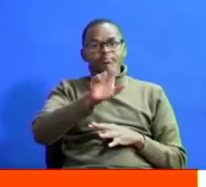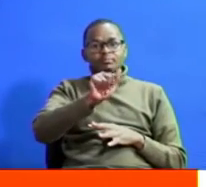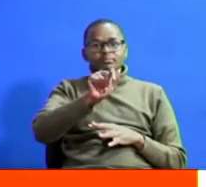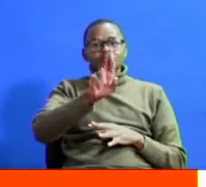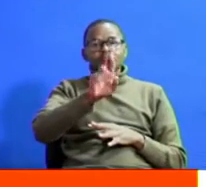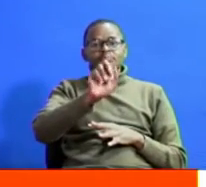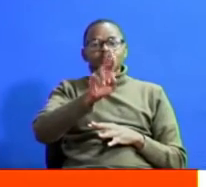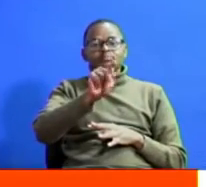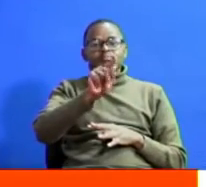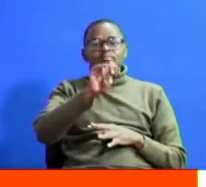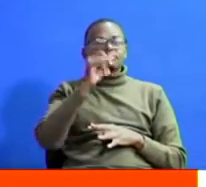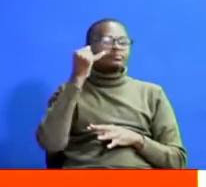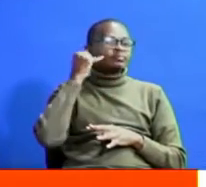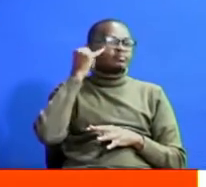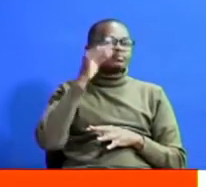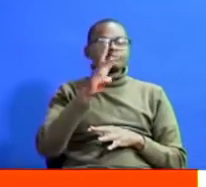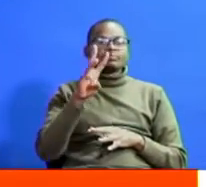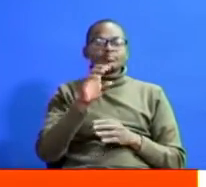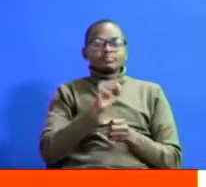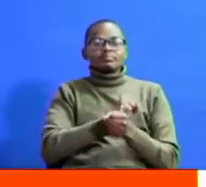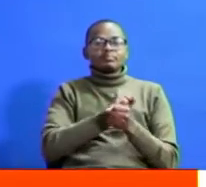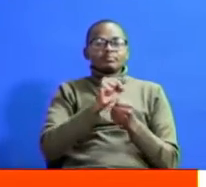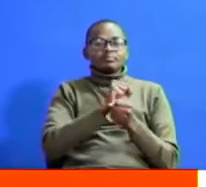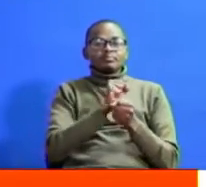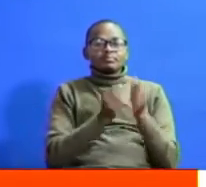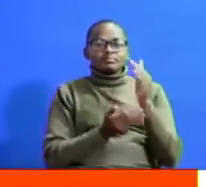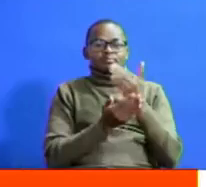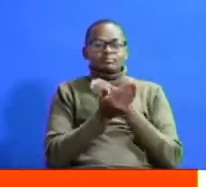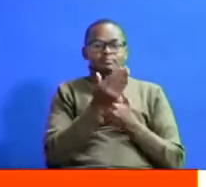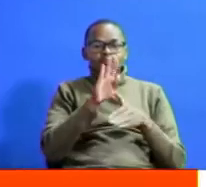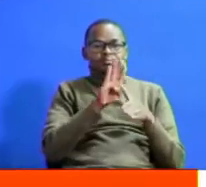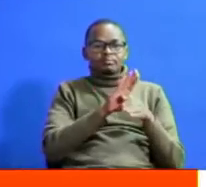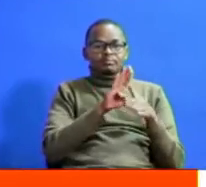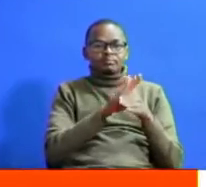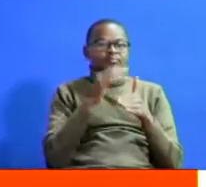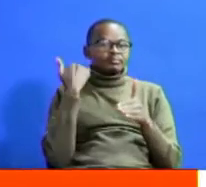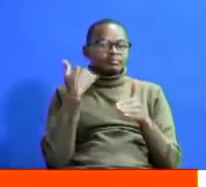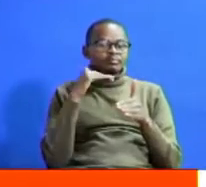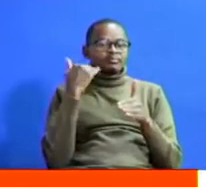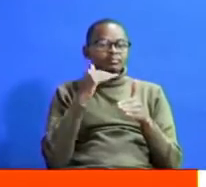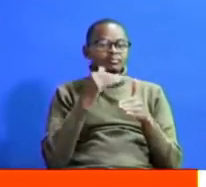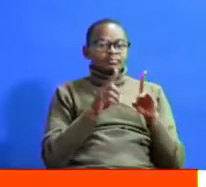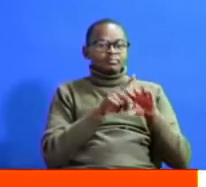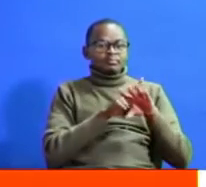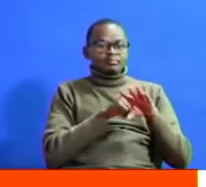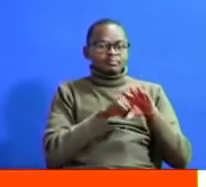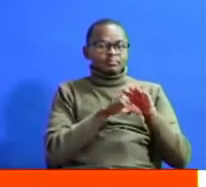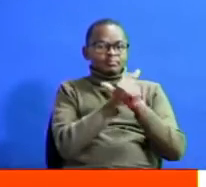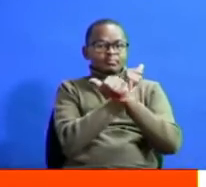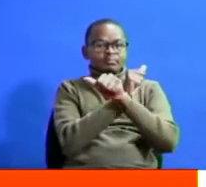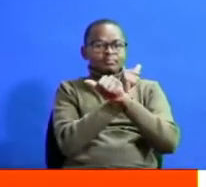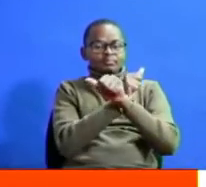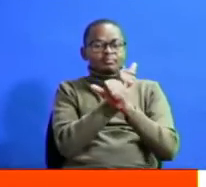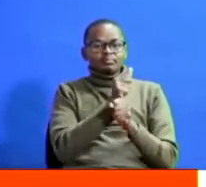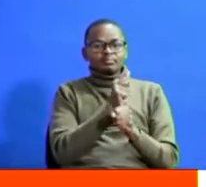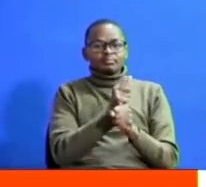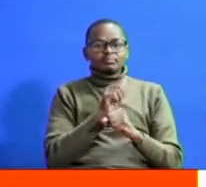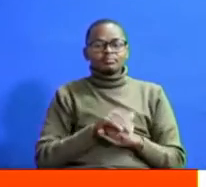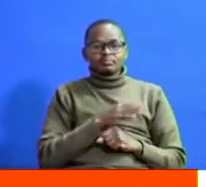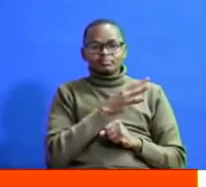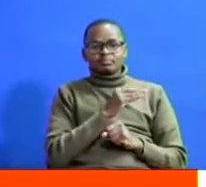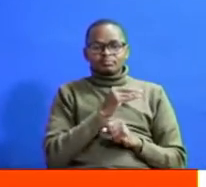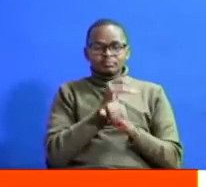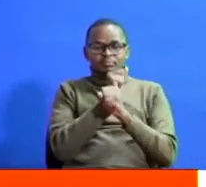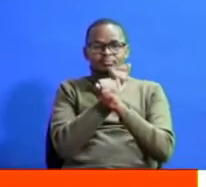West sub-county on Friday morning on suspicion of being members of a criminal gang during a security operation. In the